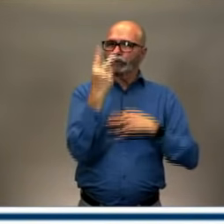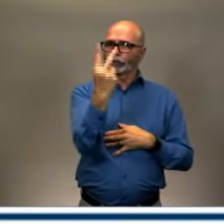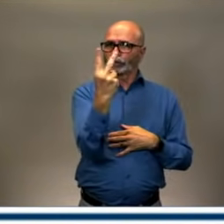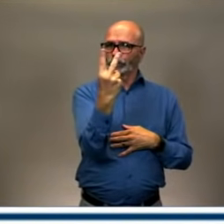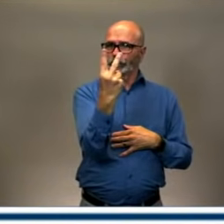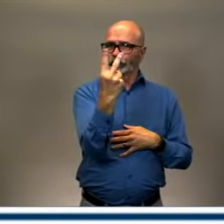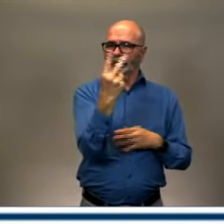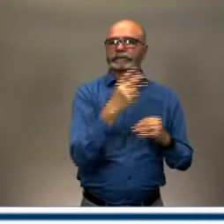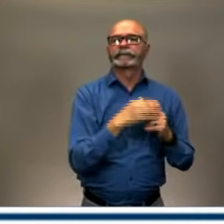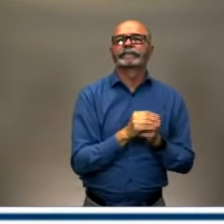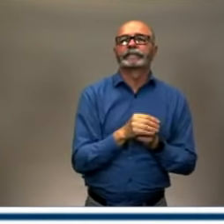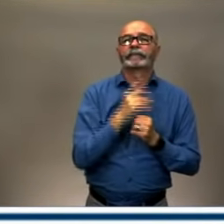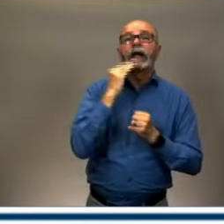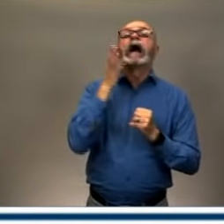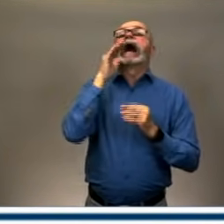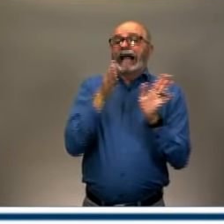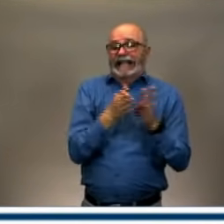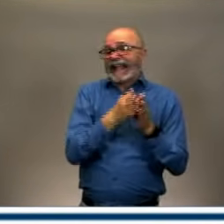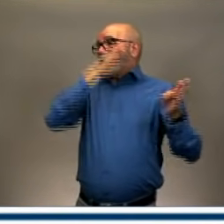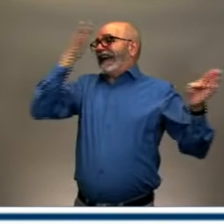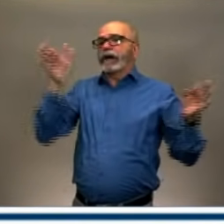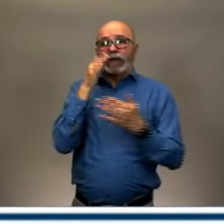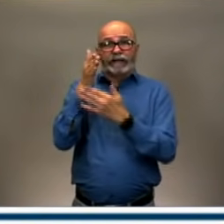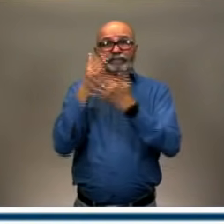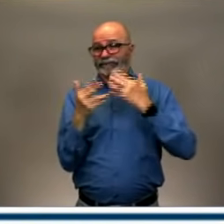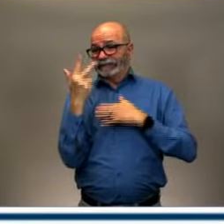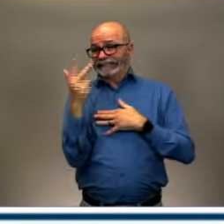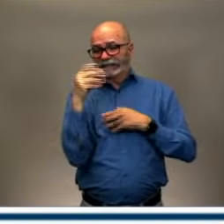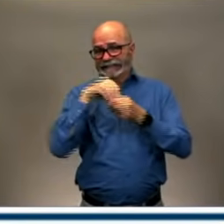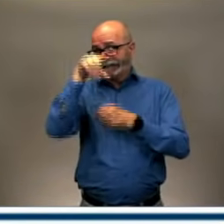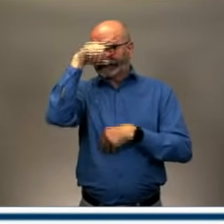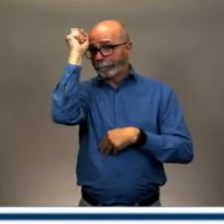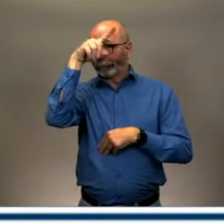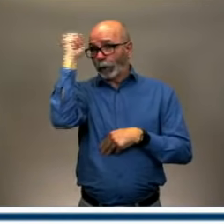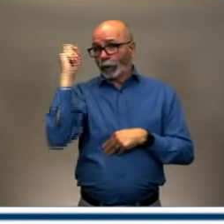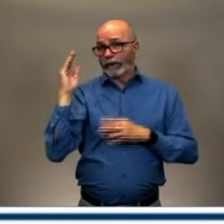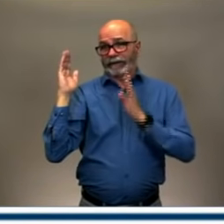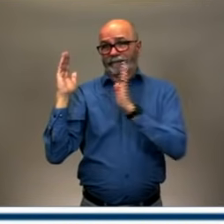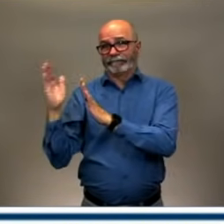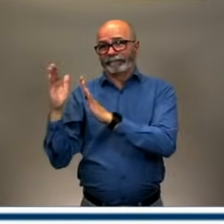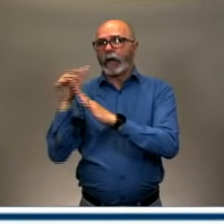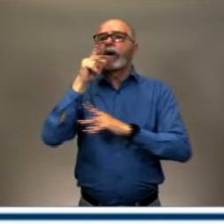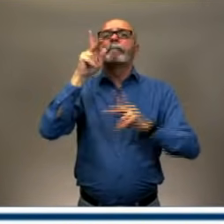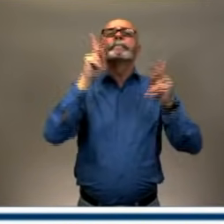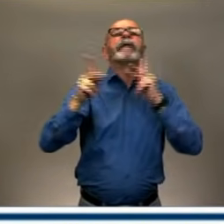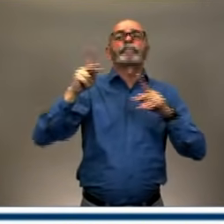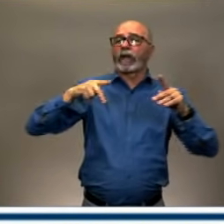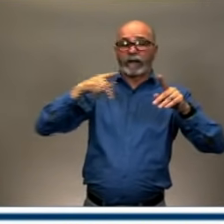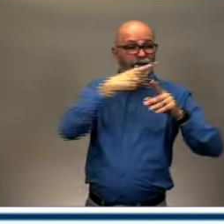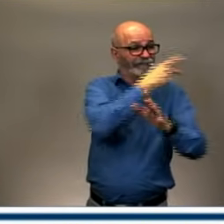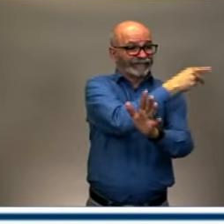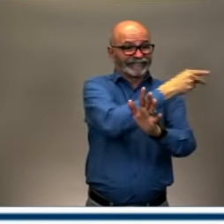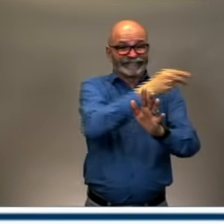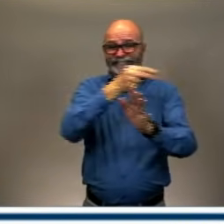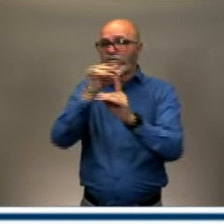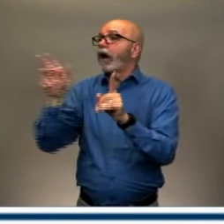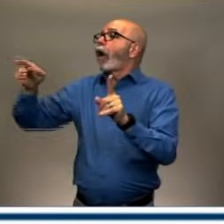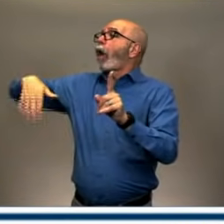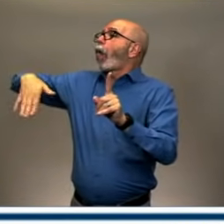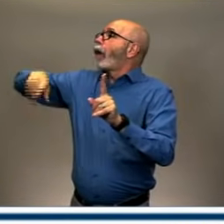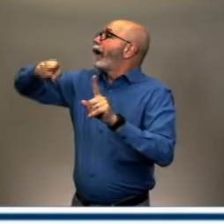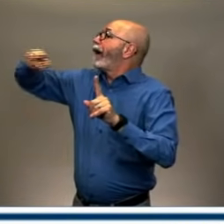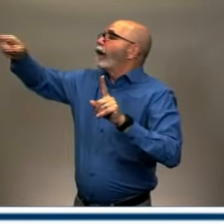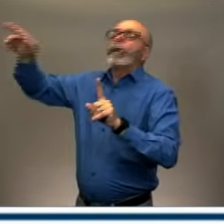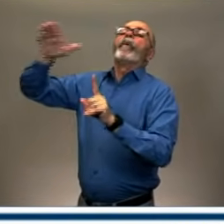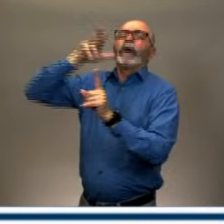include all other Nova Scotians, people who weren't included in the initial phases 1 and 2, but also if